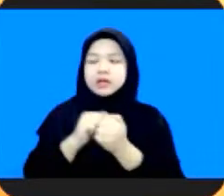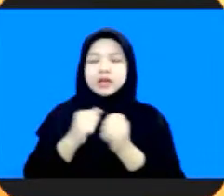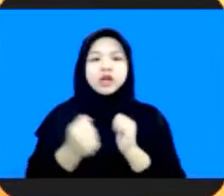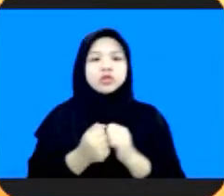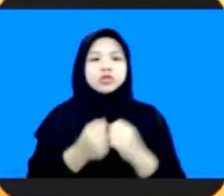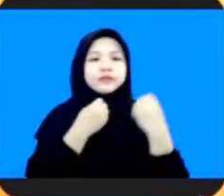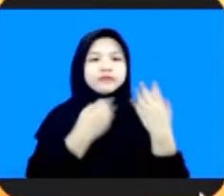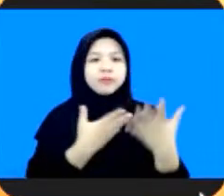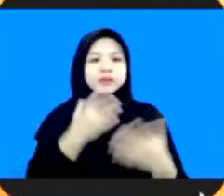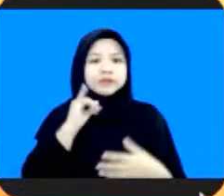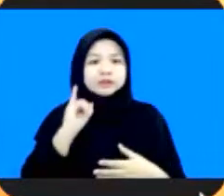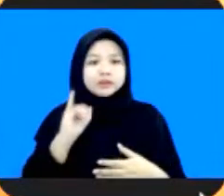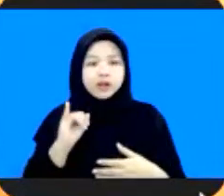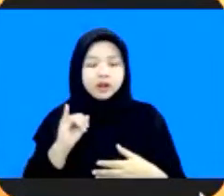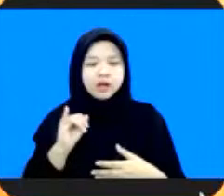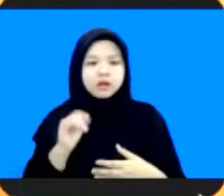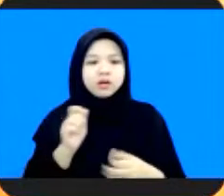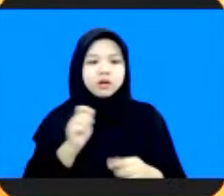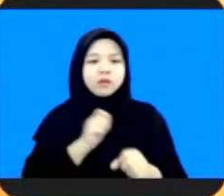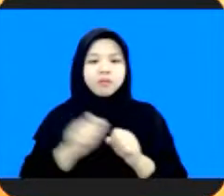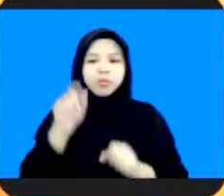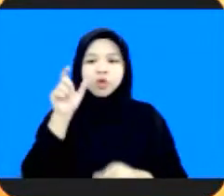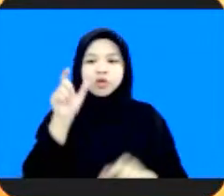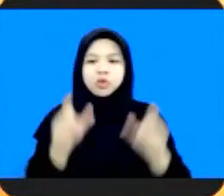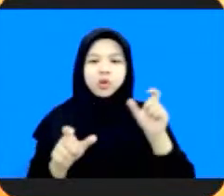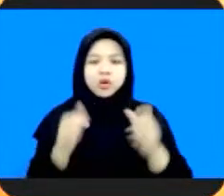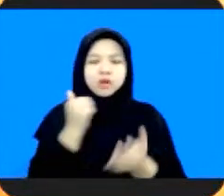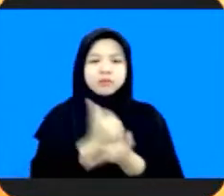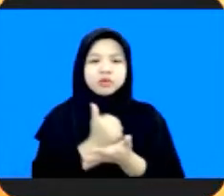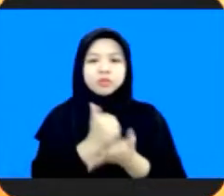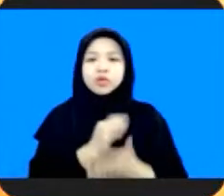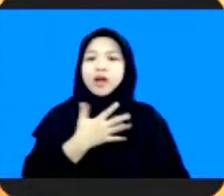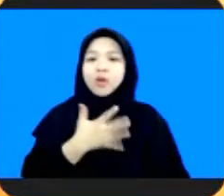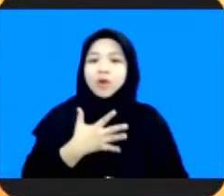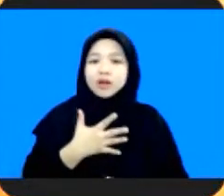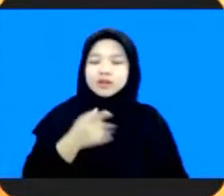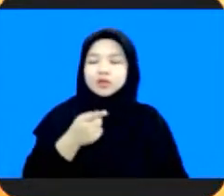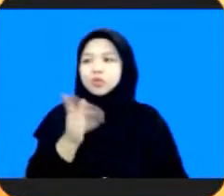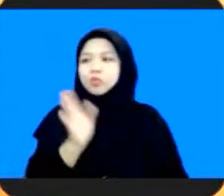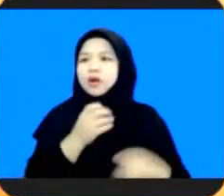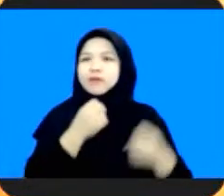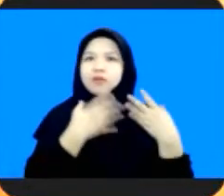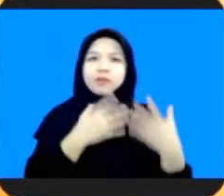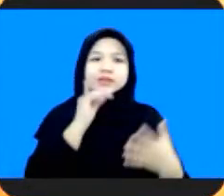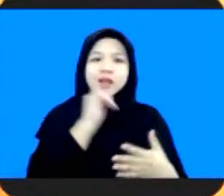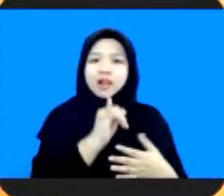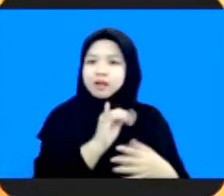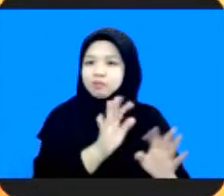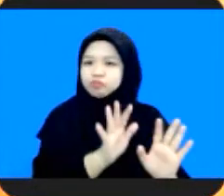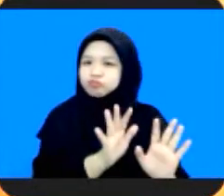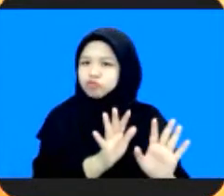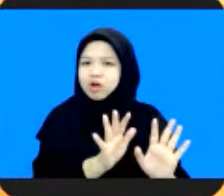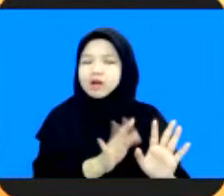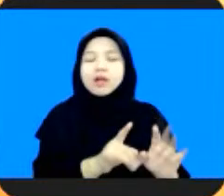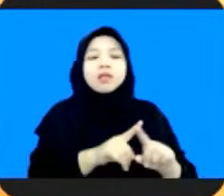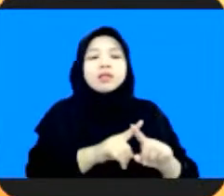concerns people is not the falsity of the information. What concerns people is the pattern of diffusion of the